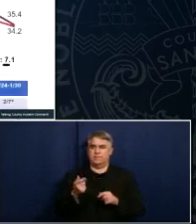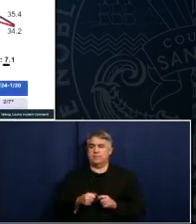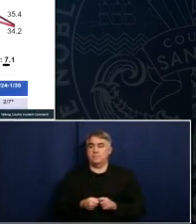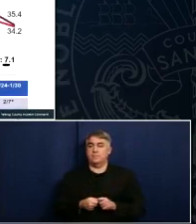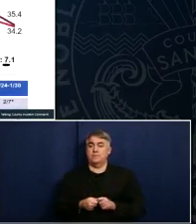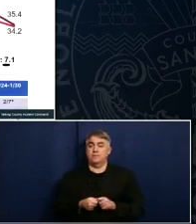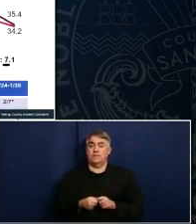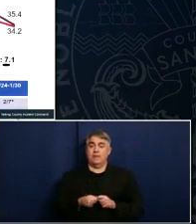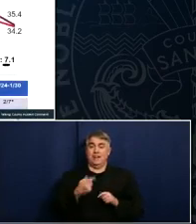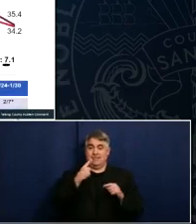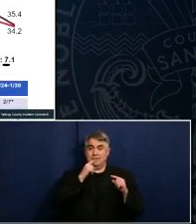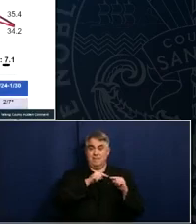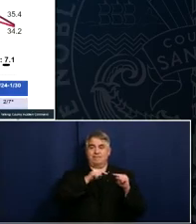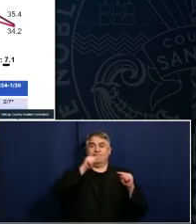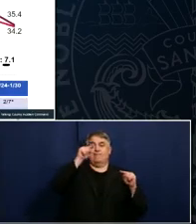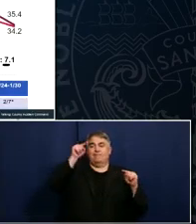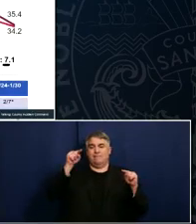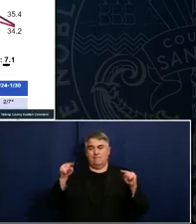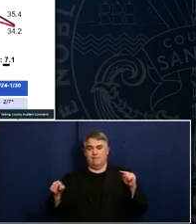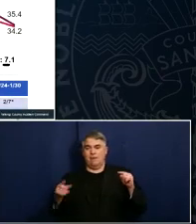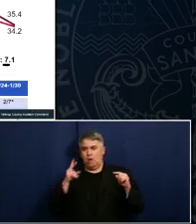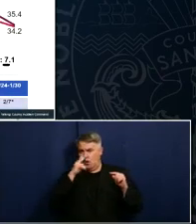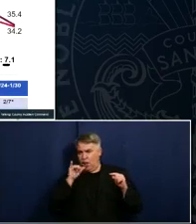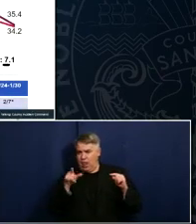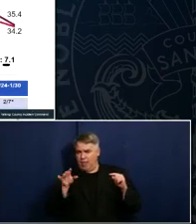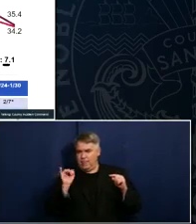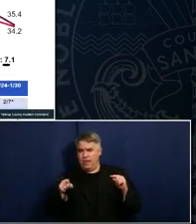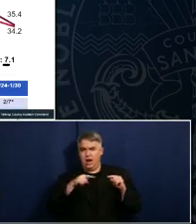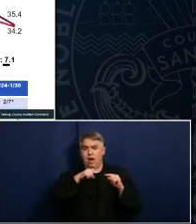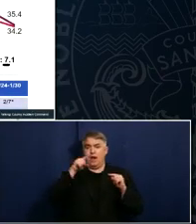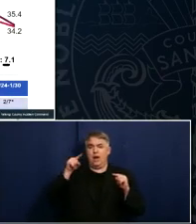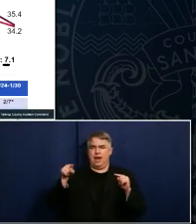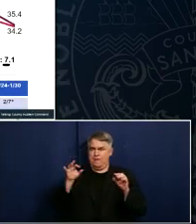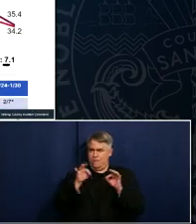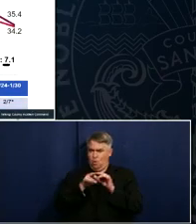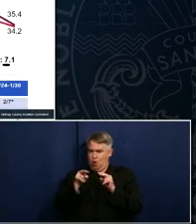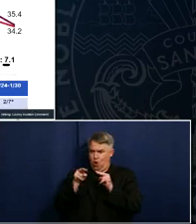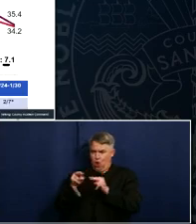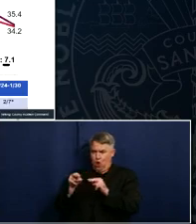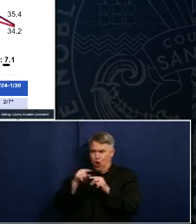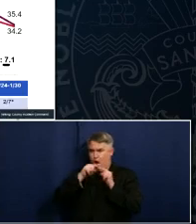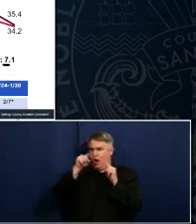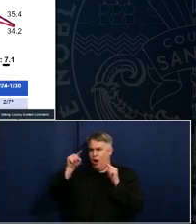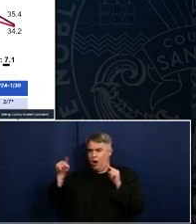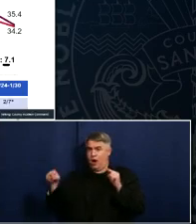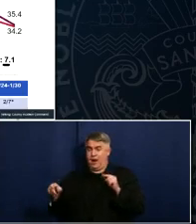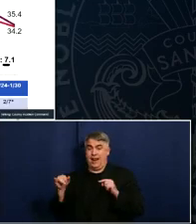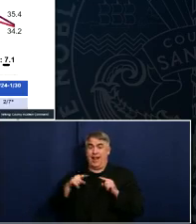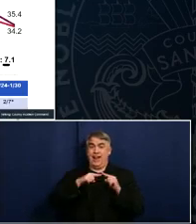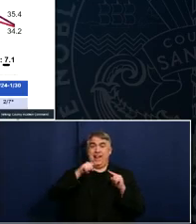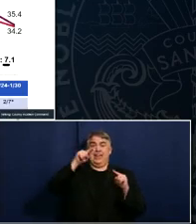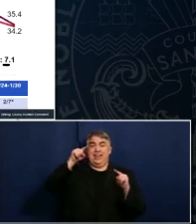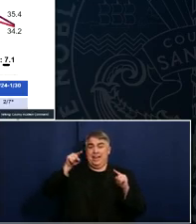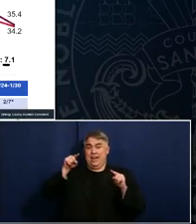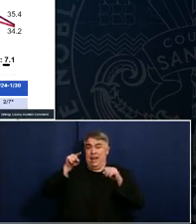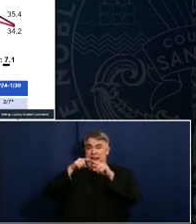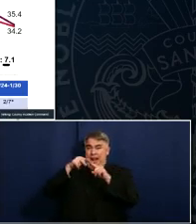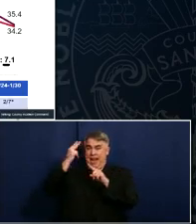trend is what I want you to pay attention to here. And again, the peak consistent with the epi